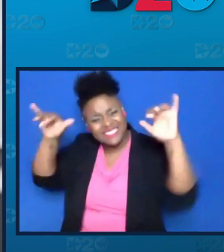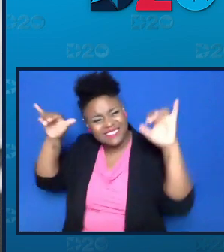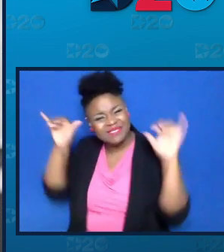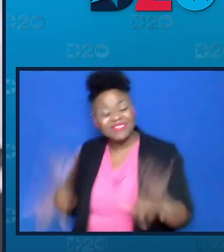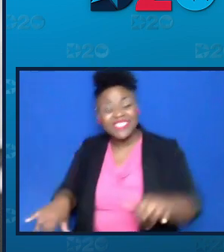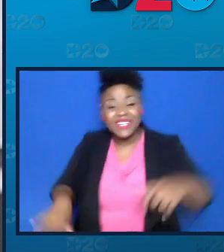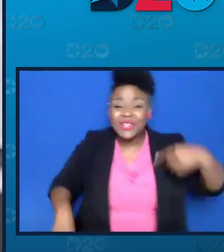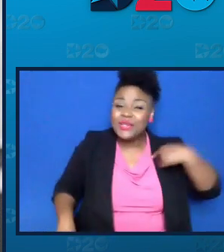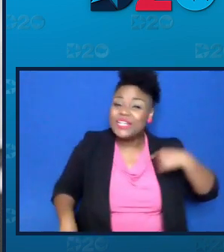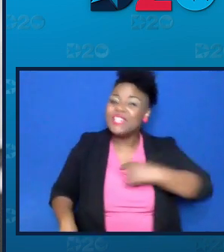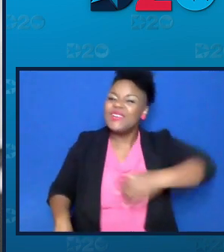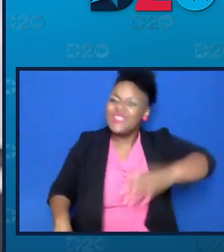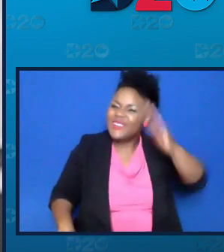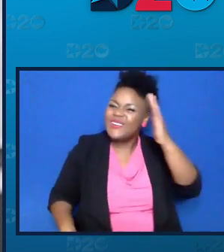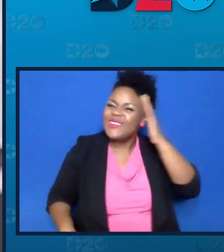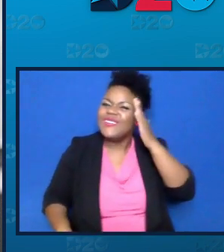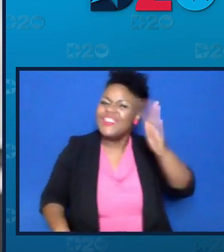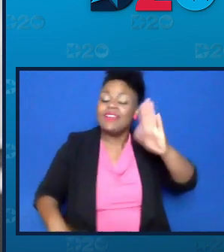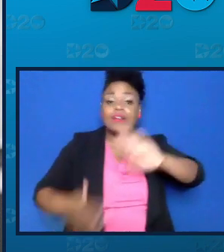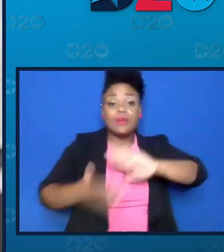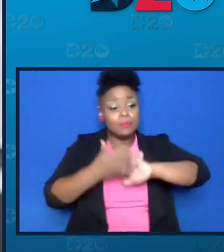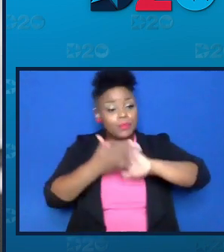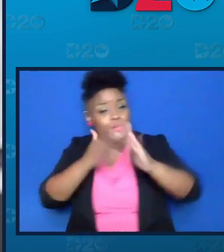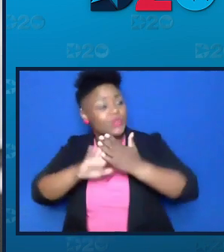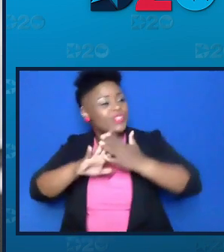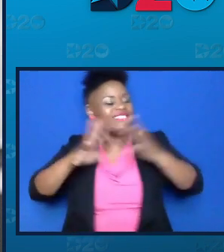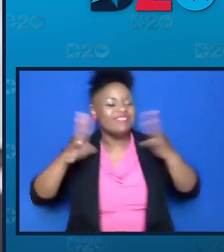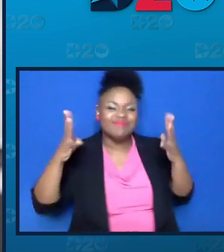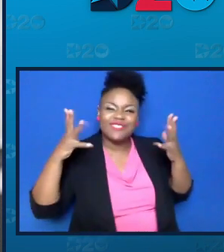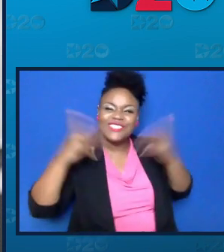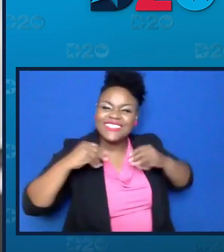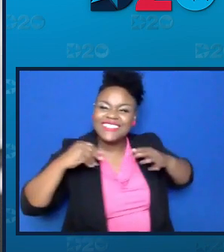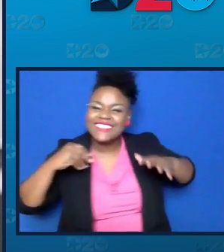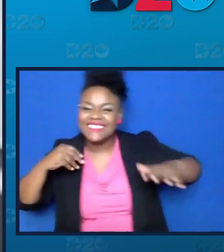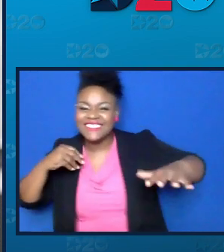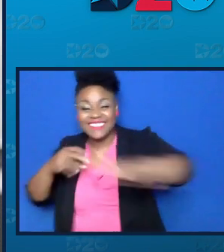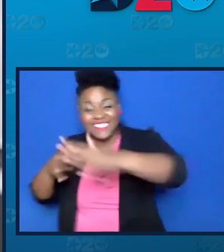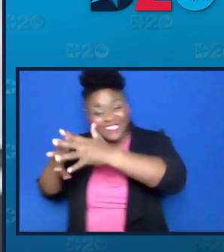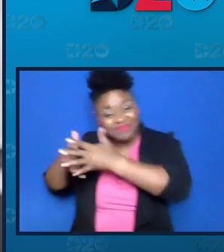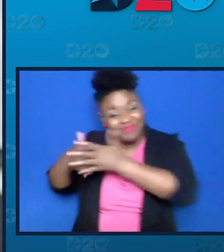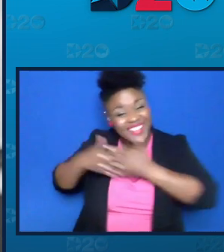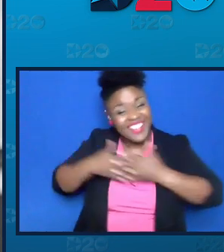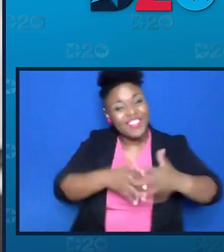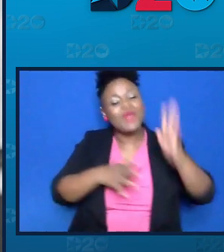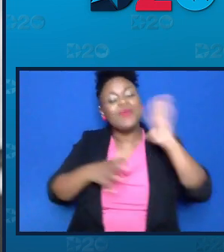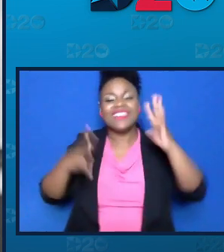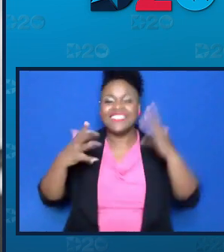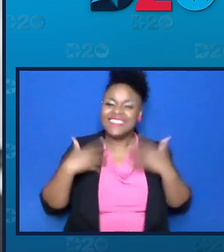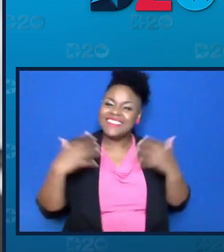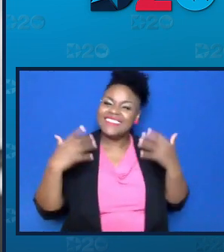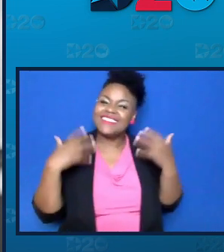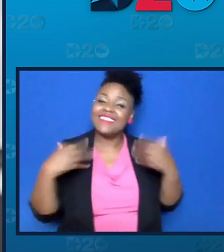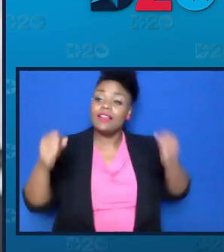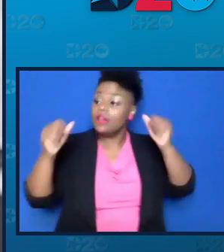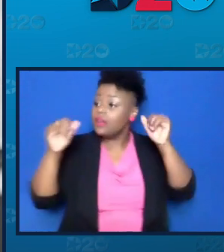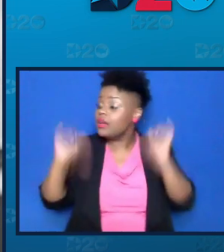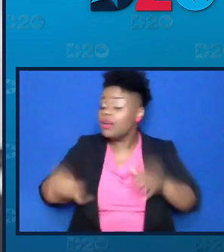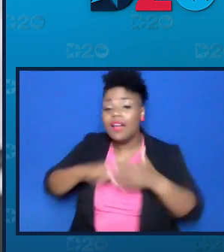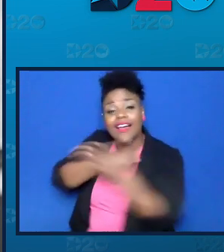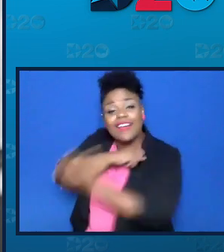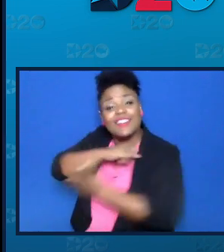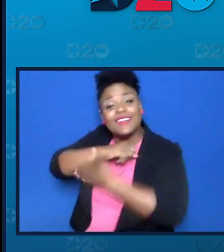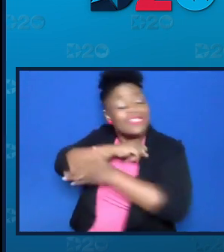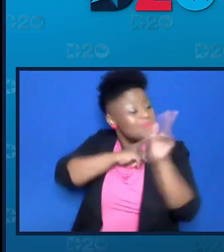Community. We will redeem the soul of America. As a nation and as a people, we will get there. We'll climb